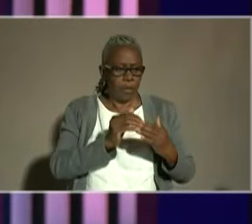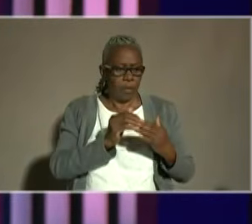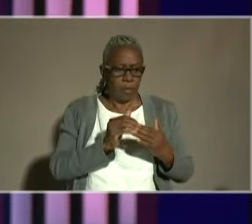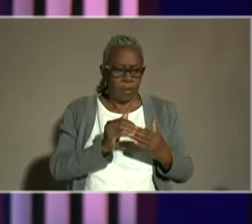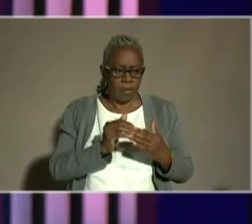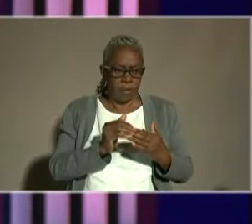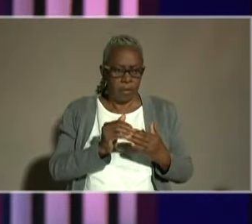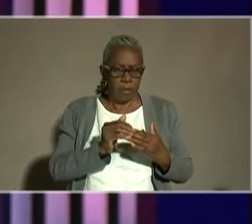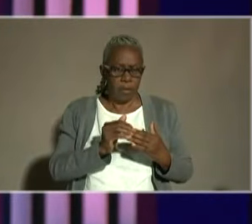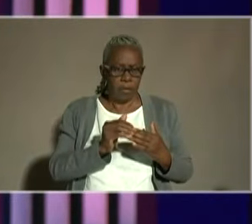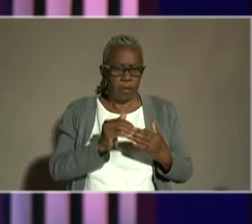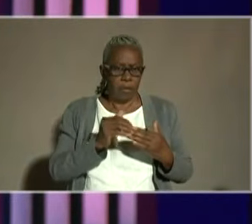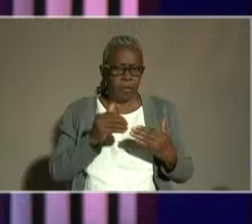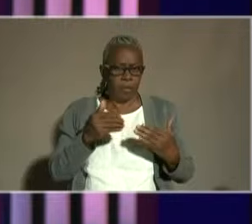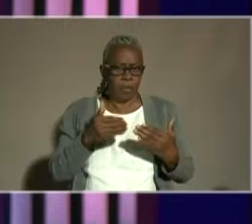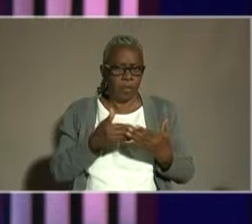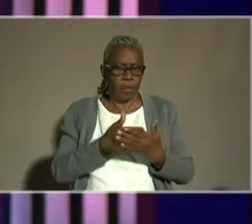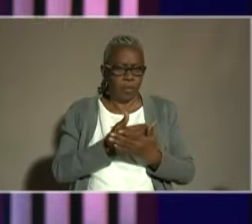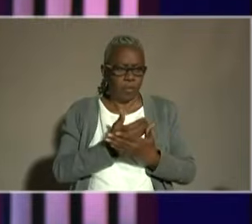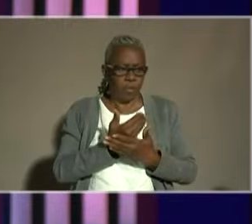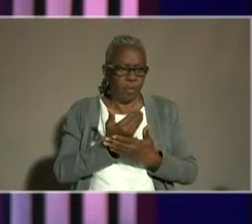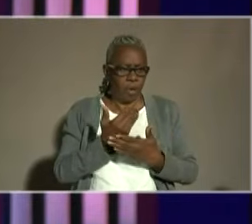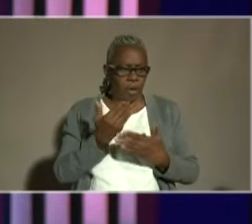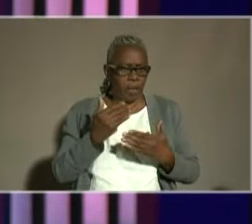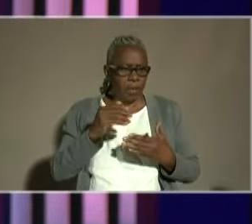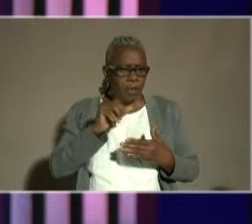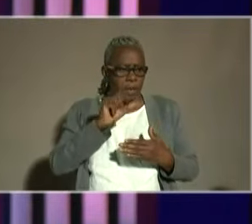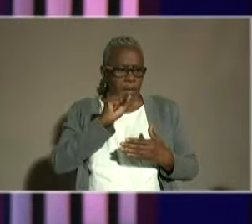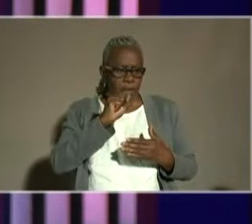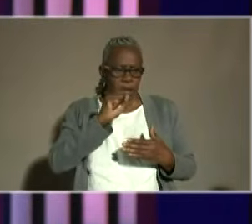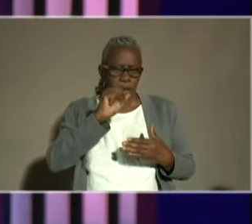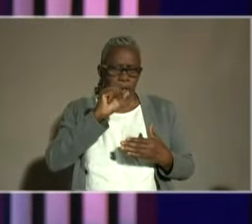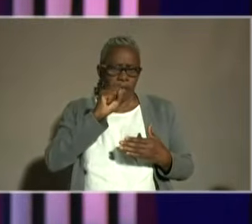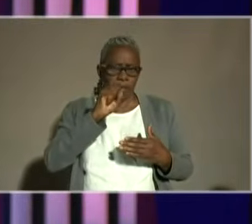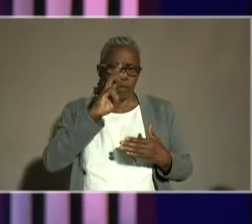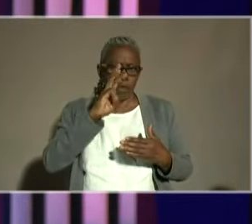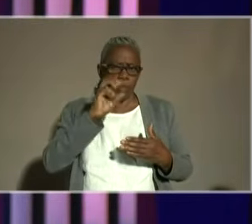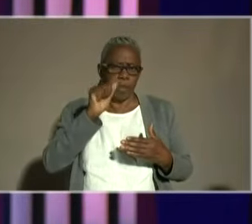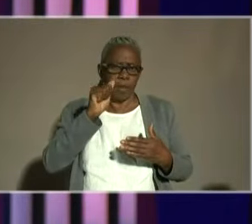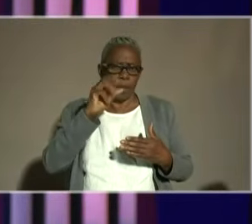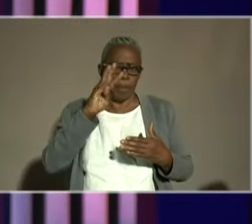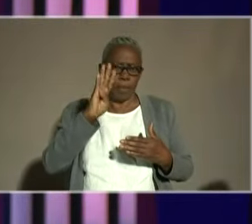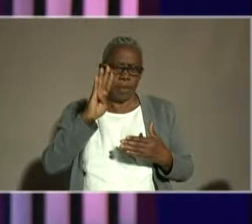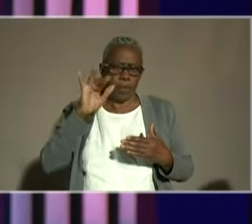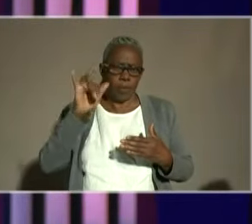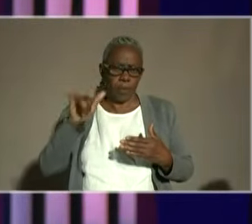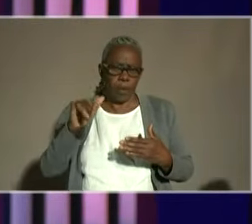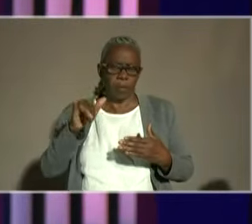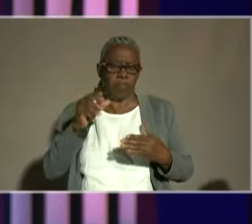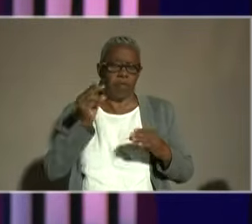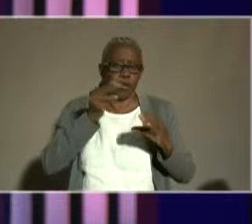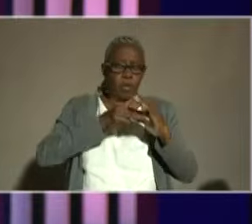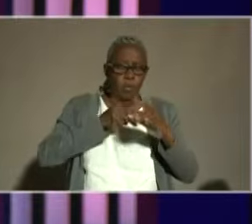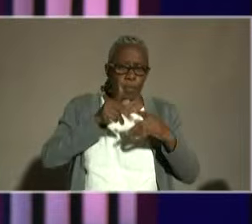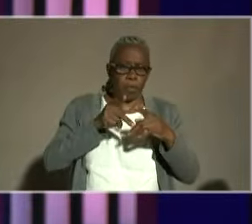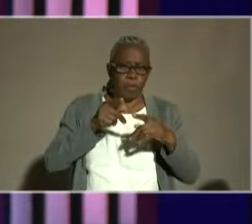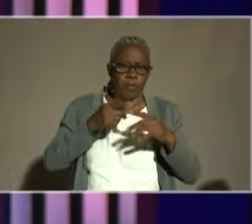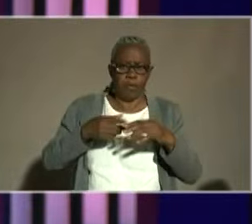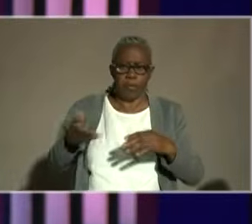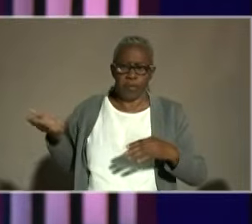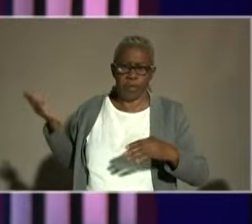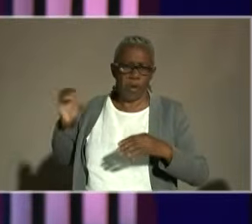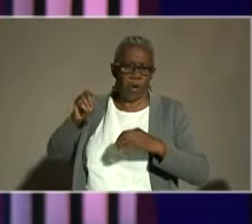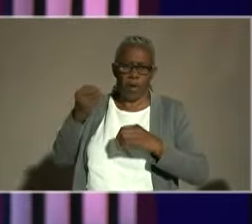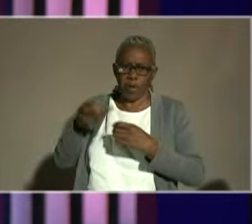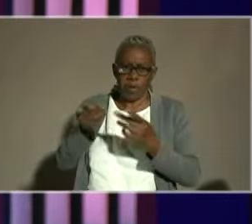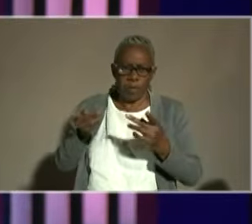Mayor Andrew Swaby has been pursuing internal governance reform, including persons from outside, to try and improve